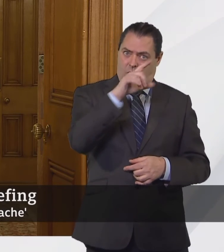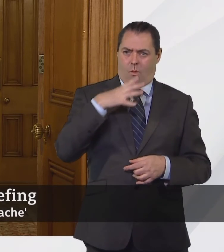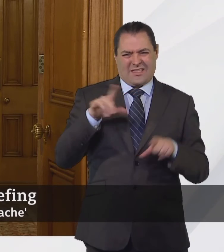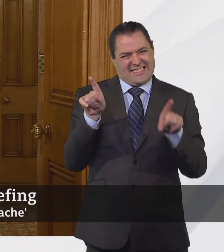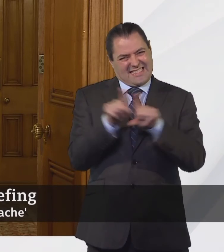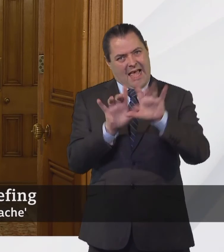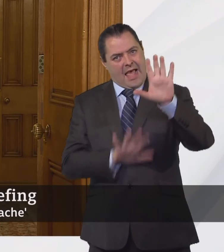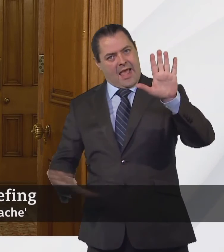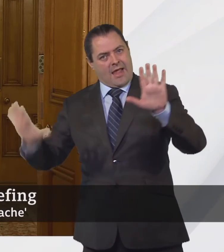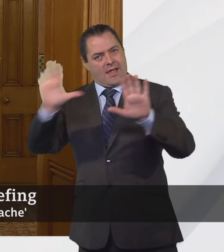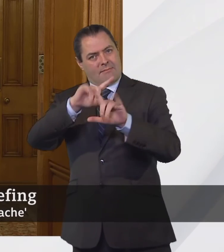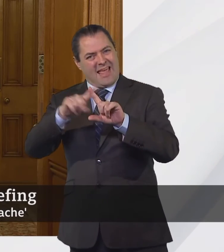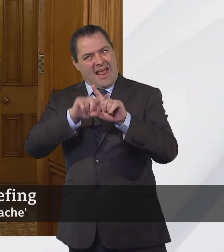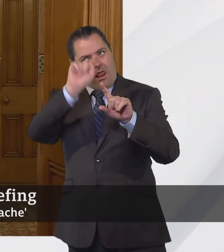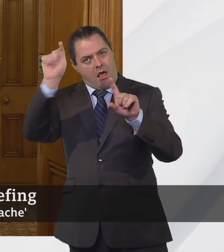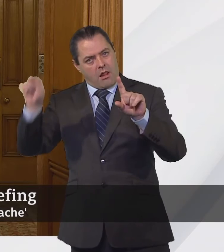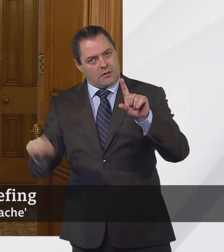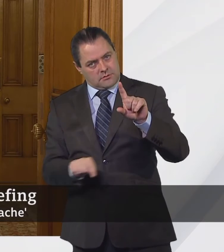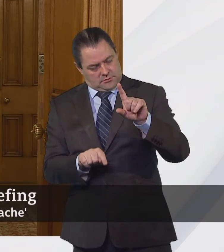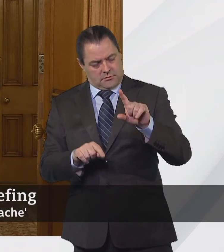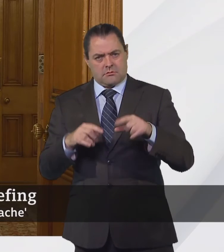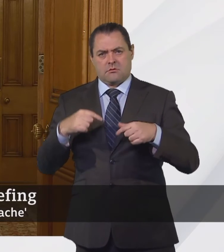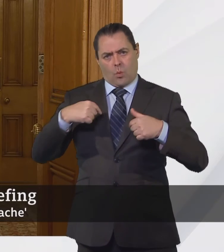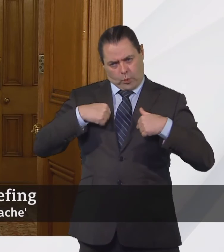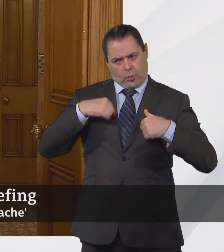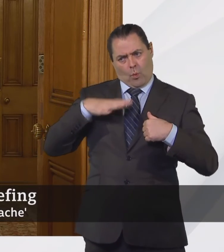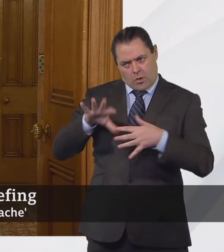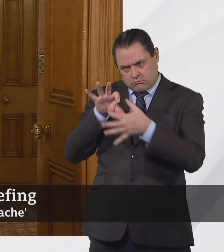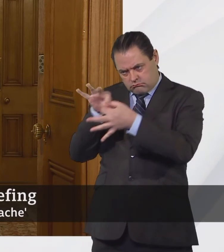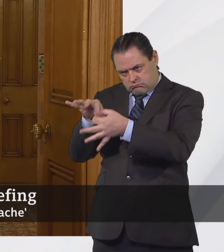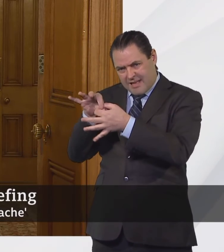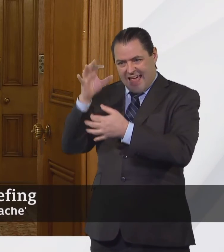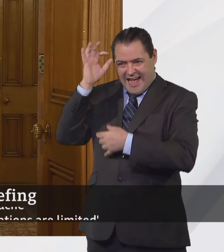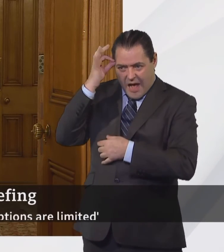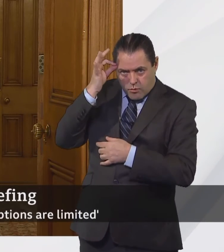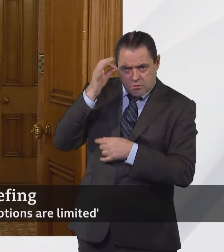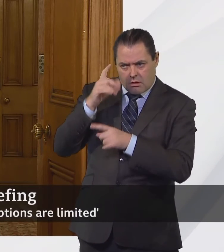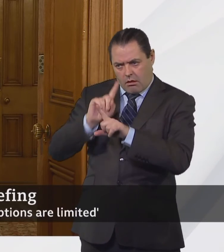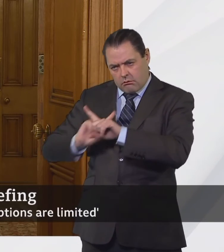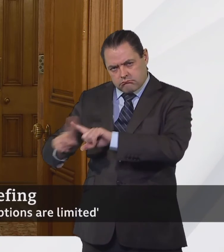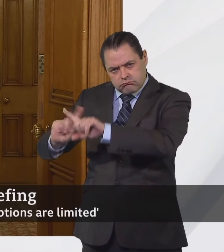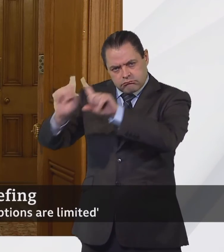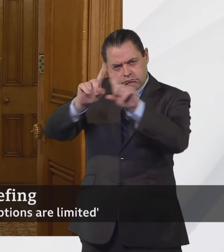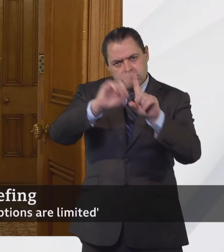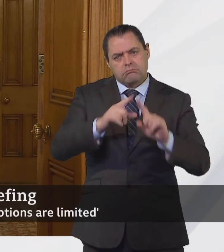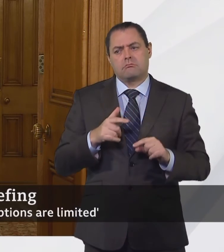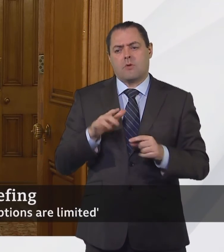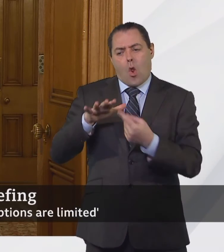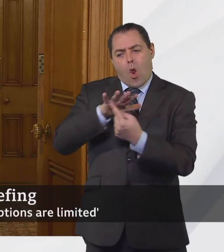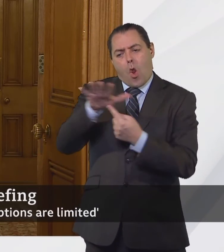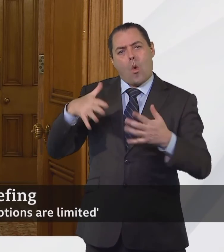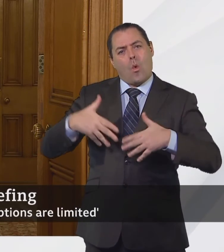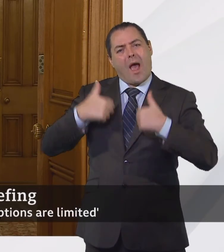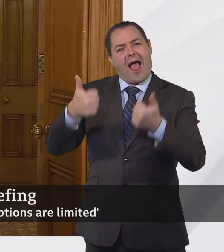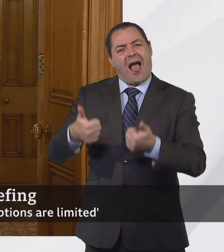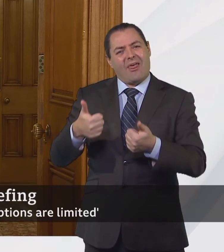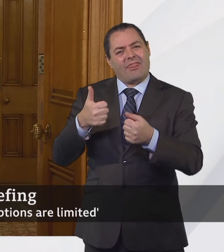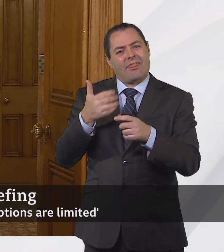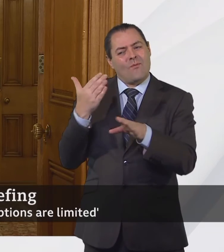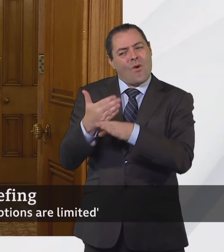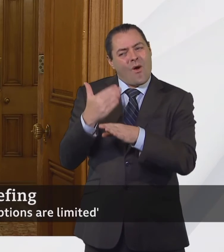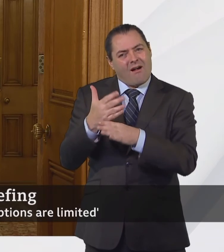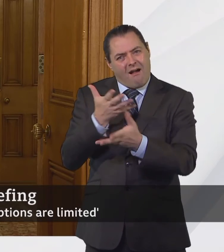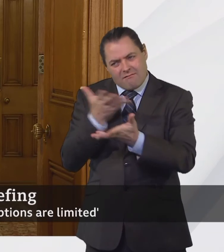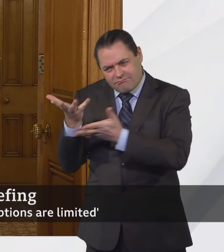replicate. So we'll work with local government, with public health leaders and our fantastic armed forces to offer